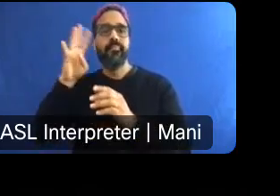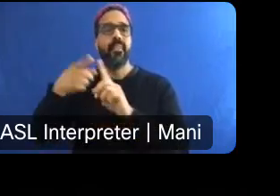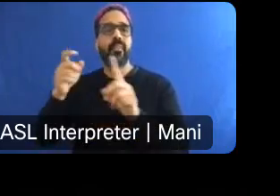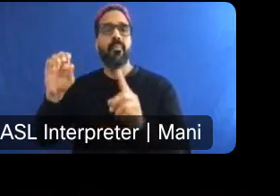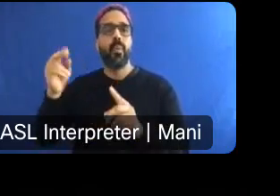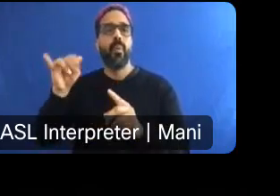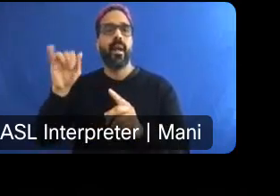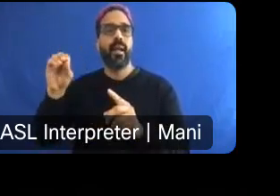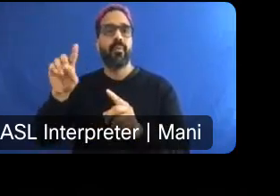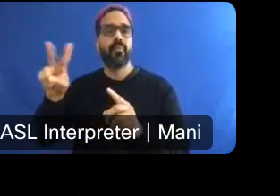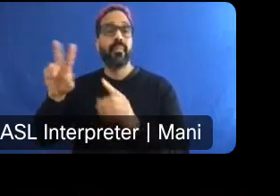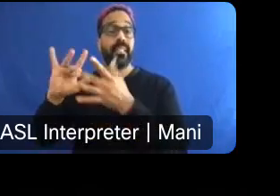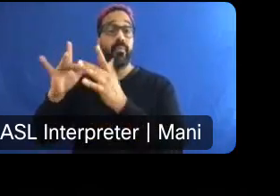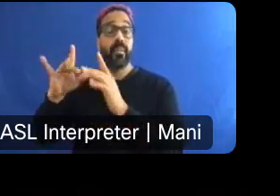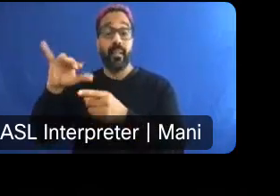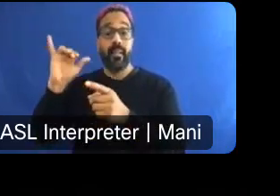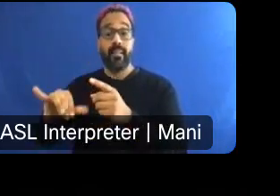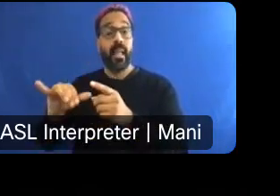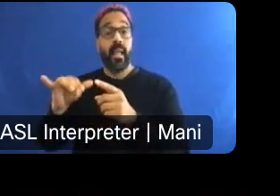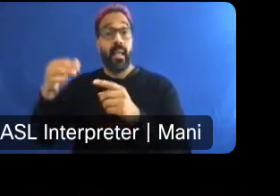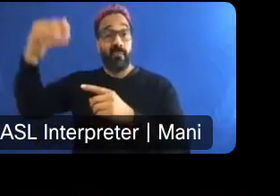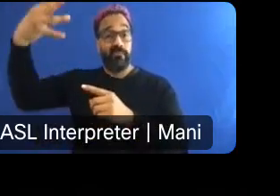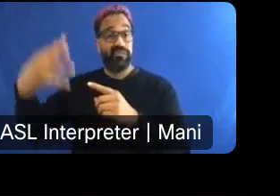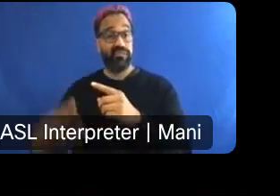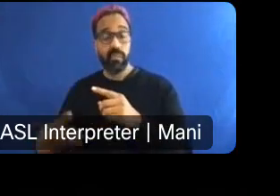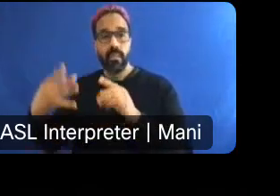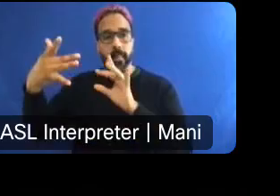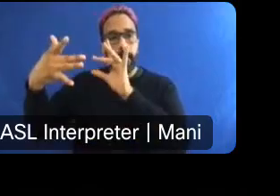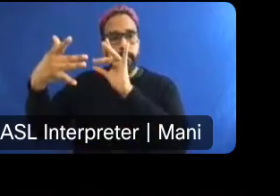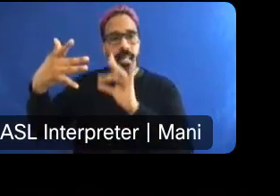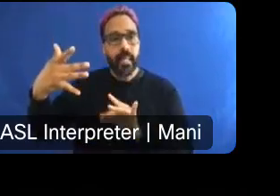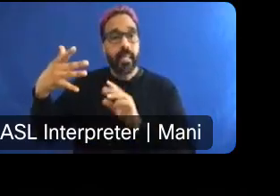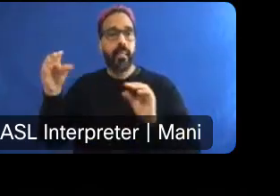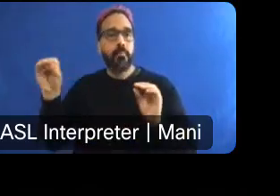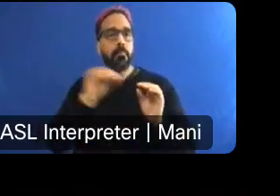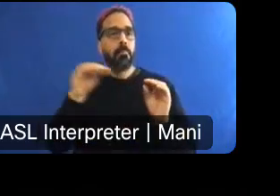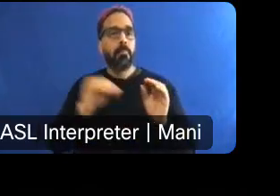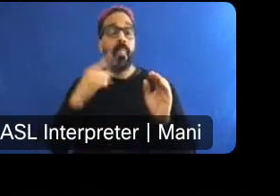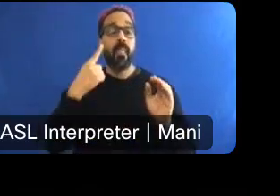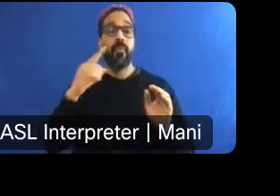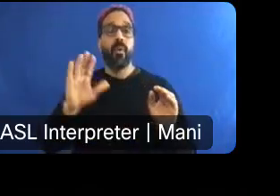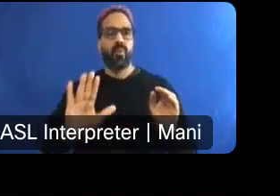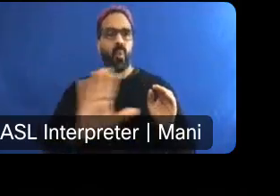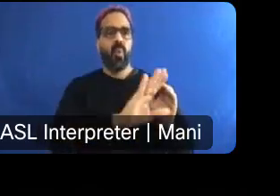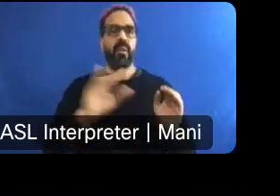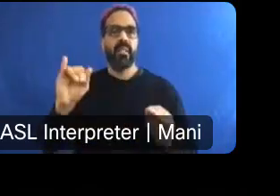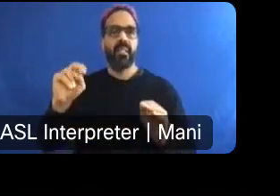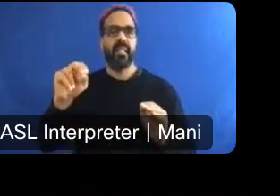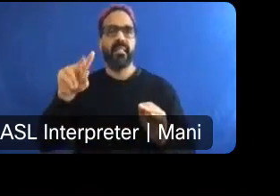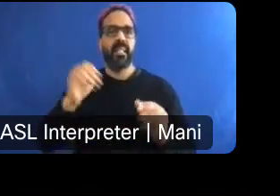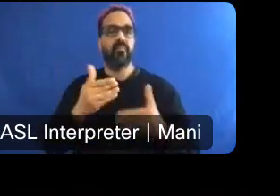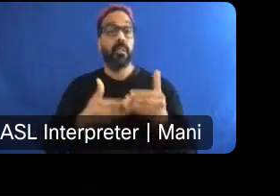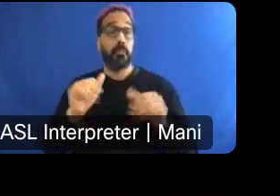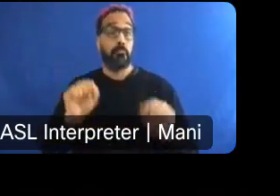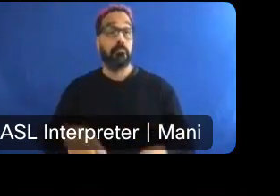intake or adapt the questions to fit what you already may have for this intake process. And again, once you